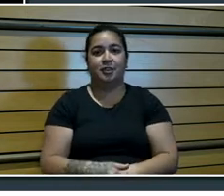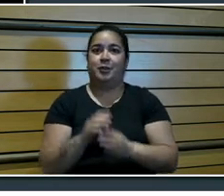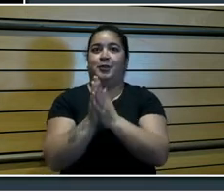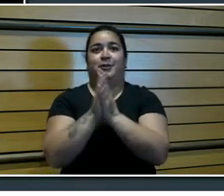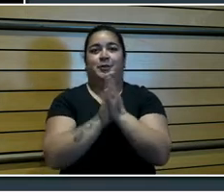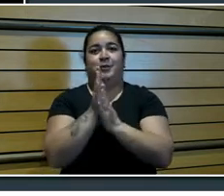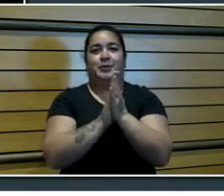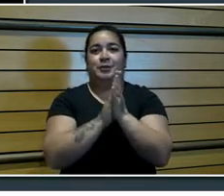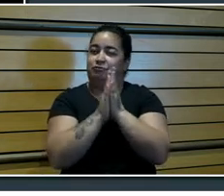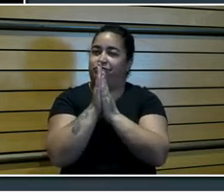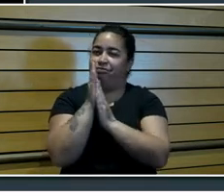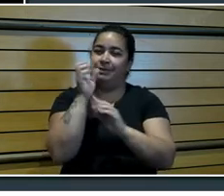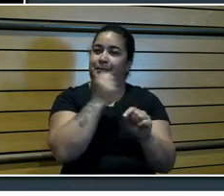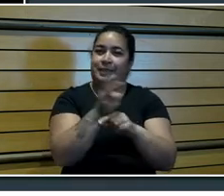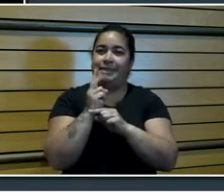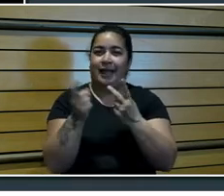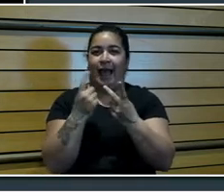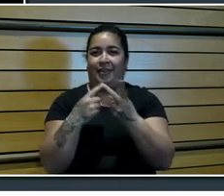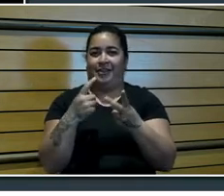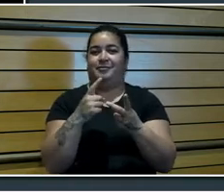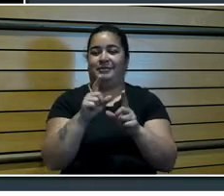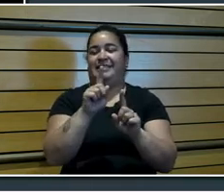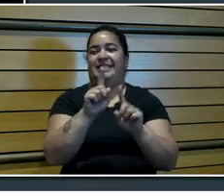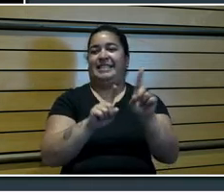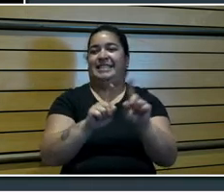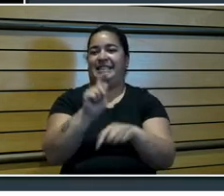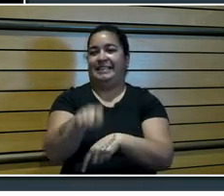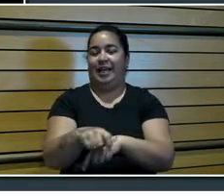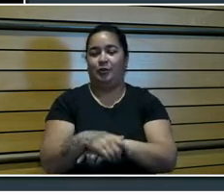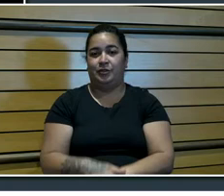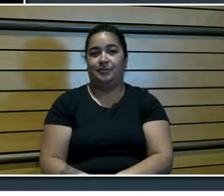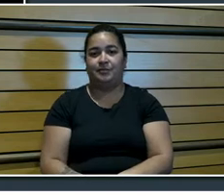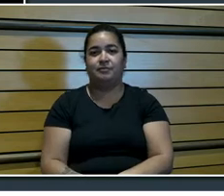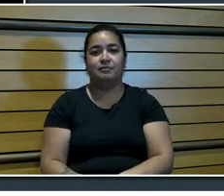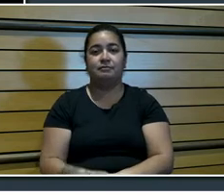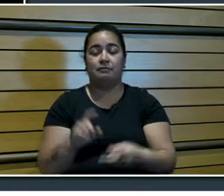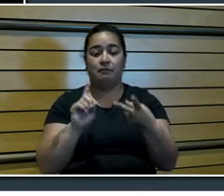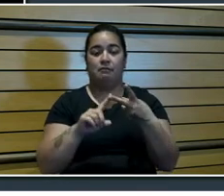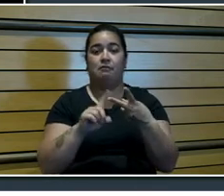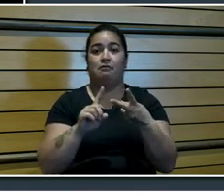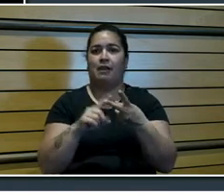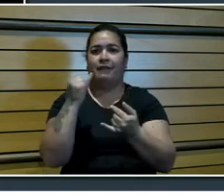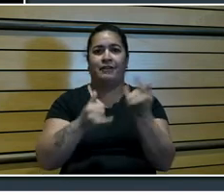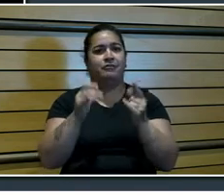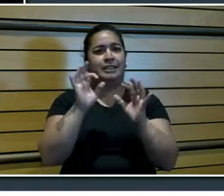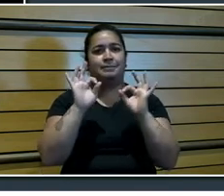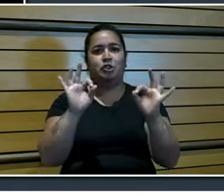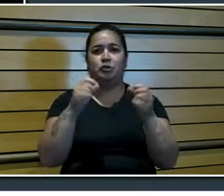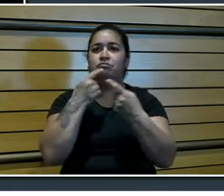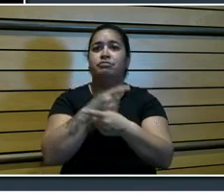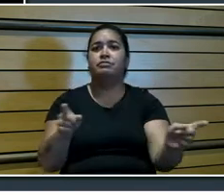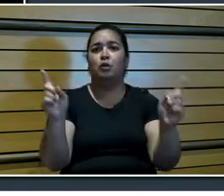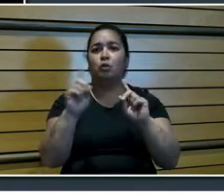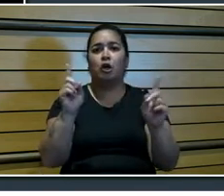gains. It's great to be moving forward in that regard. And secondly, another very special announcement today. It is Deputy